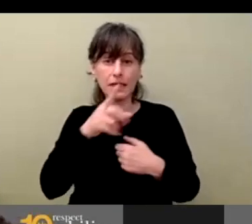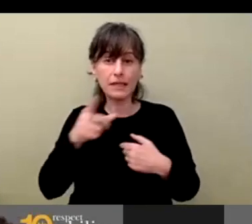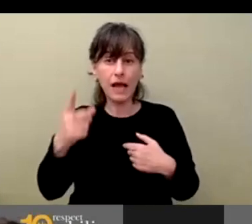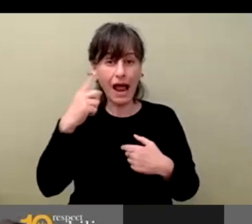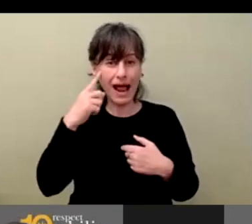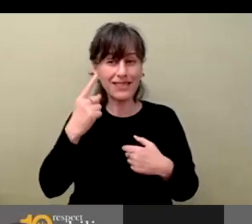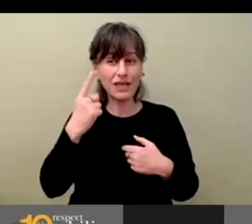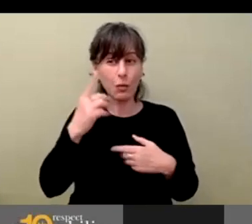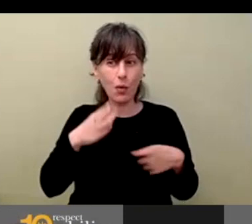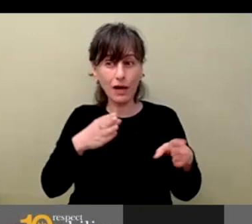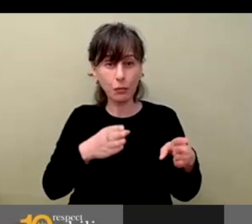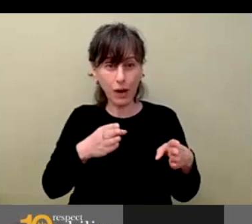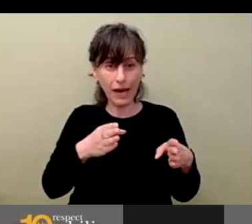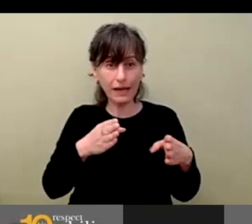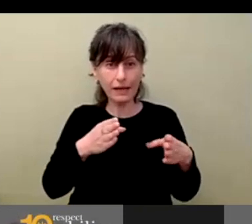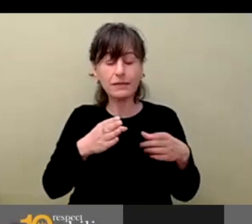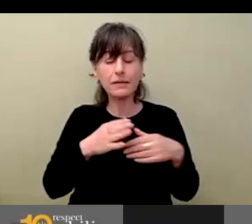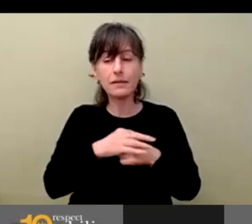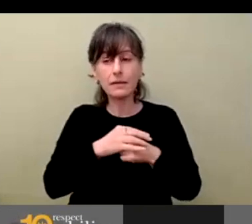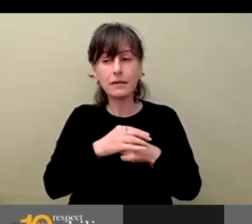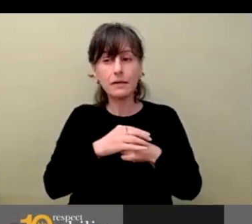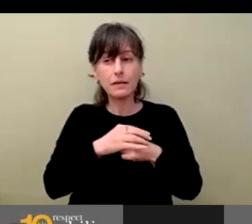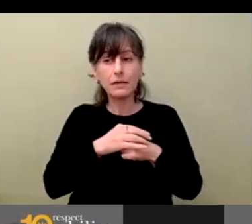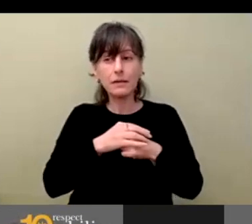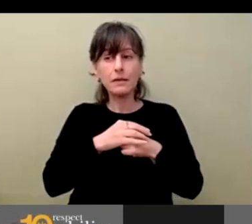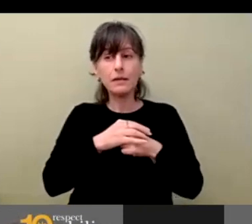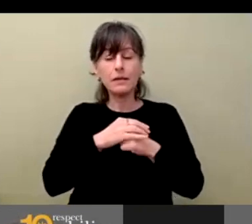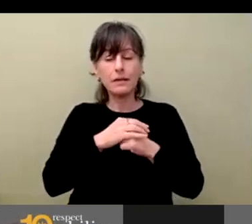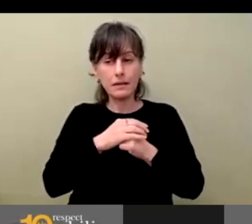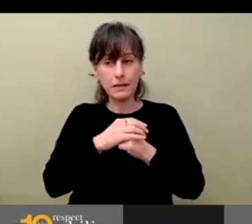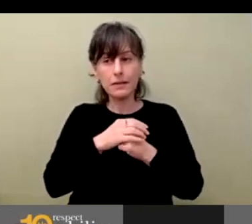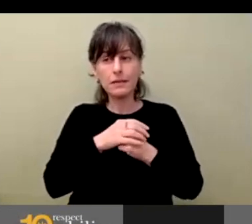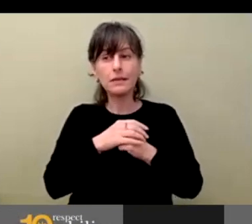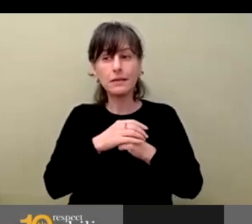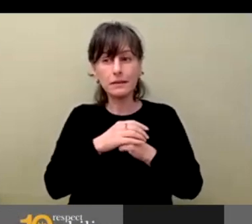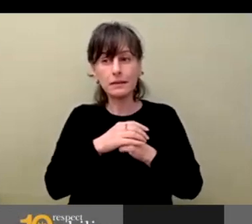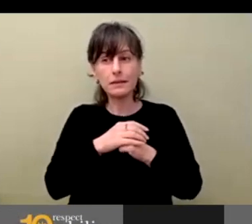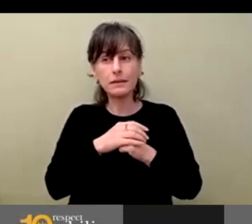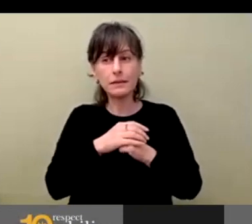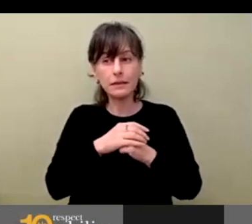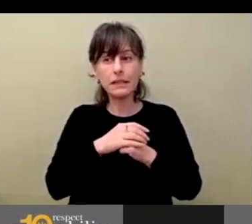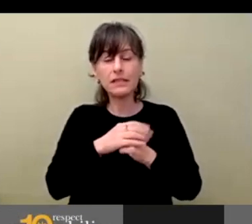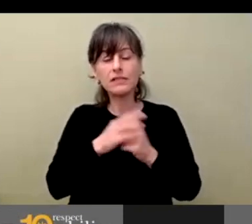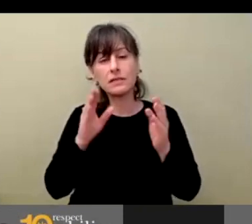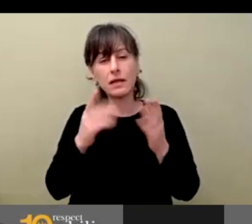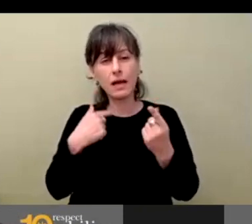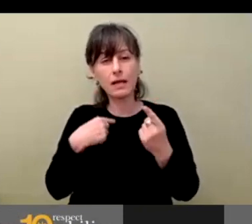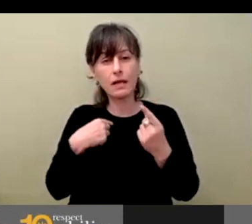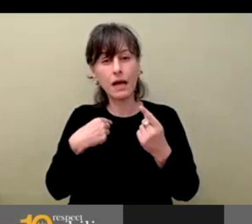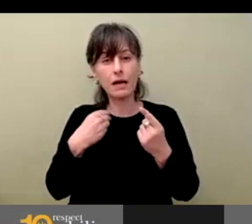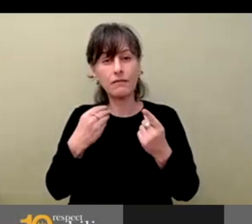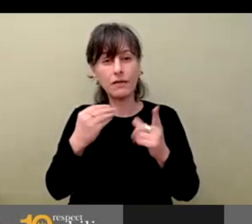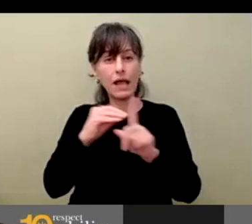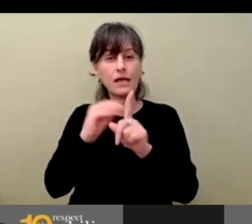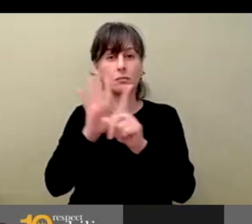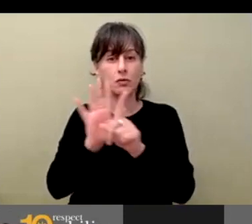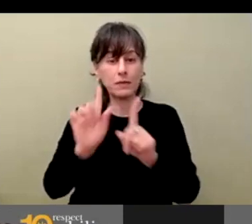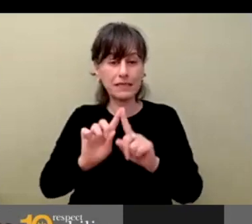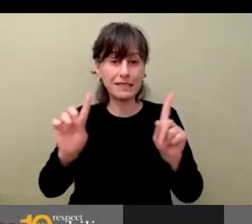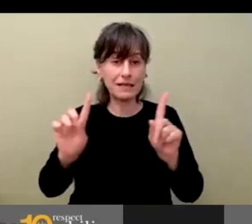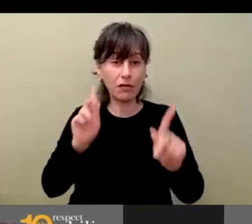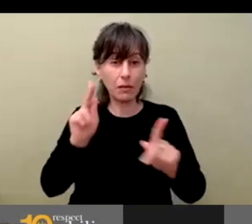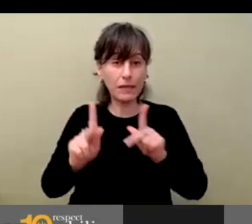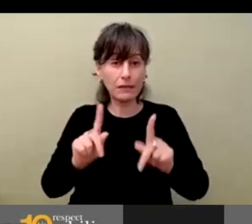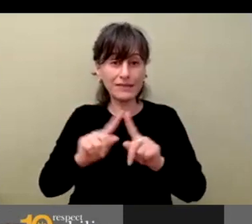of the ways is like opening me up to different people and different experiences that I would not